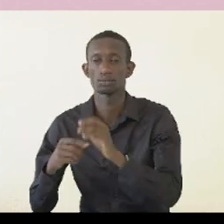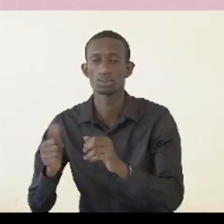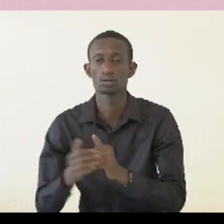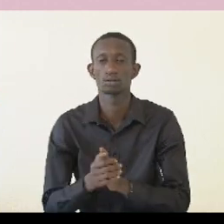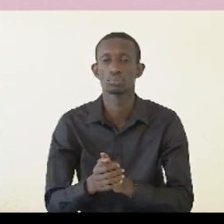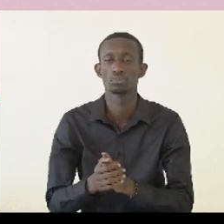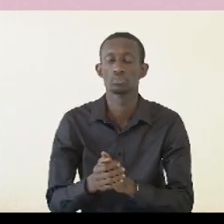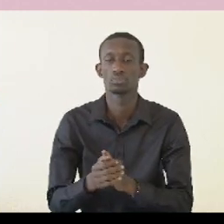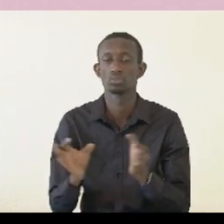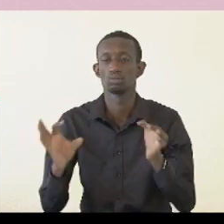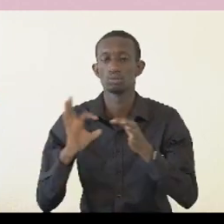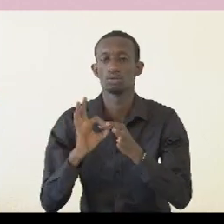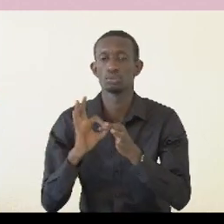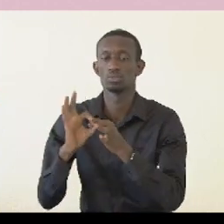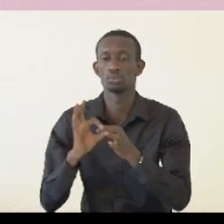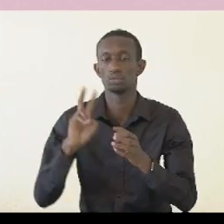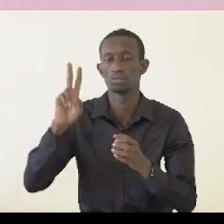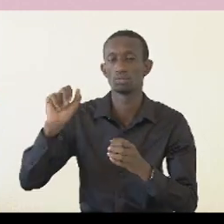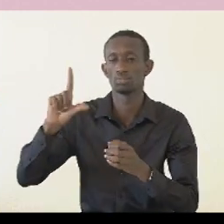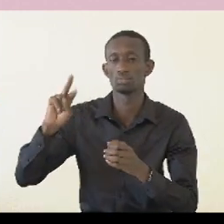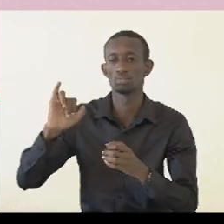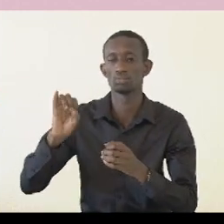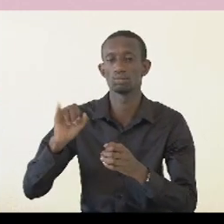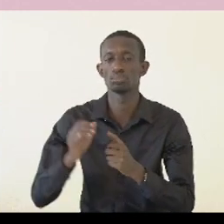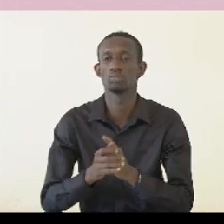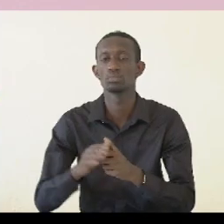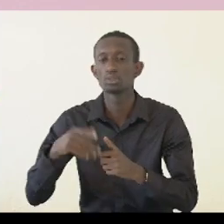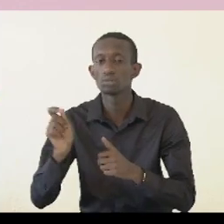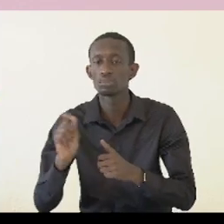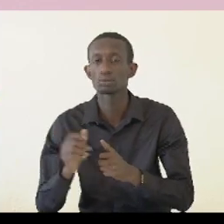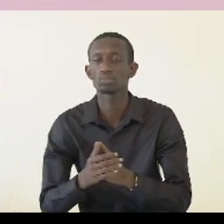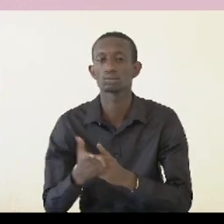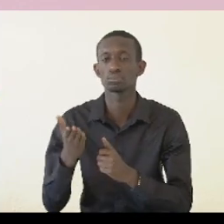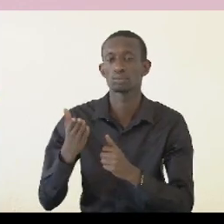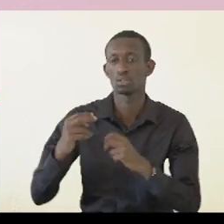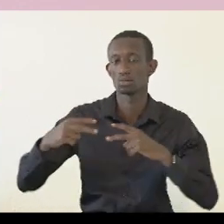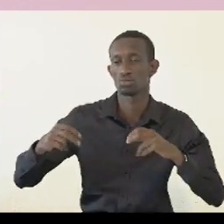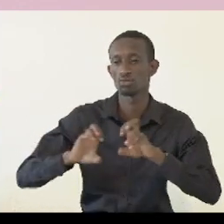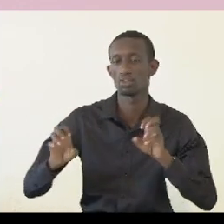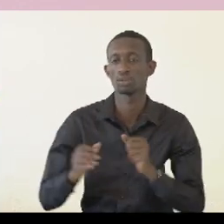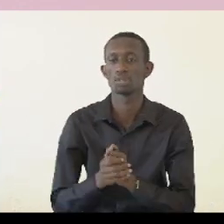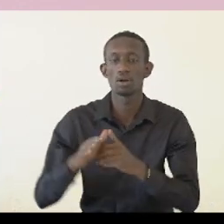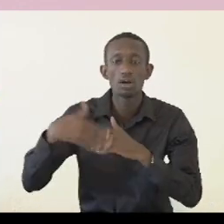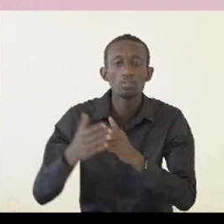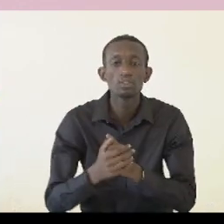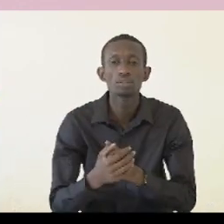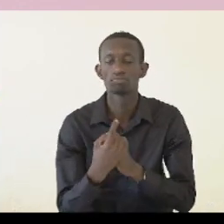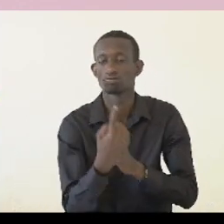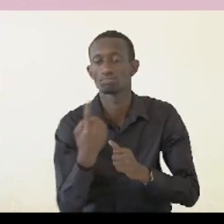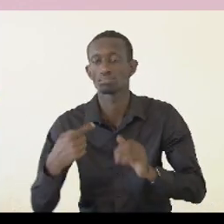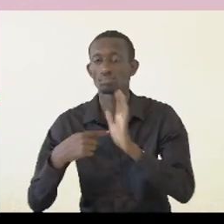valences and write them as subscripts after each symbol. Let us have